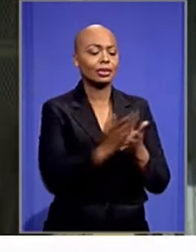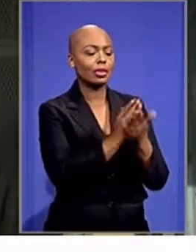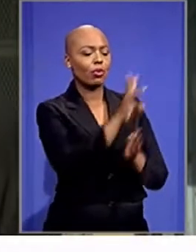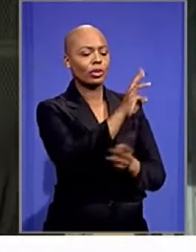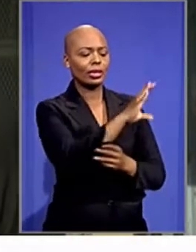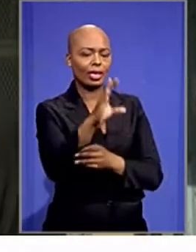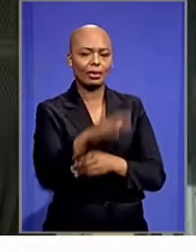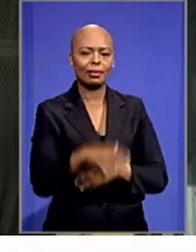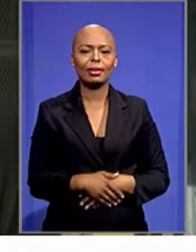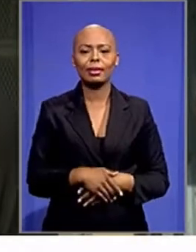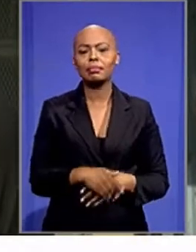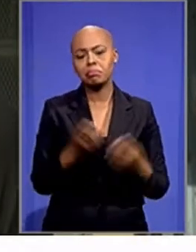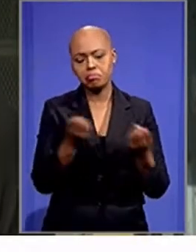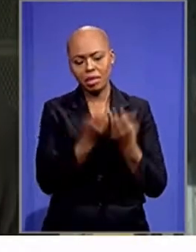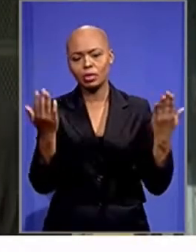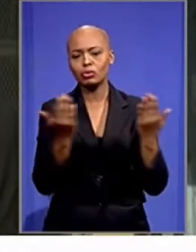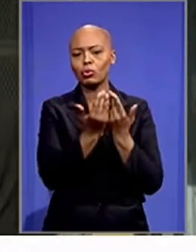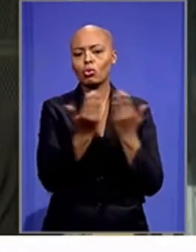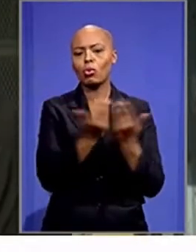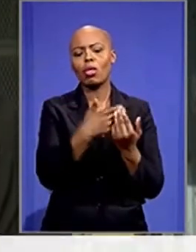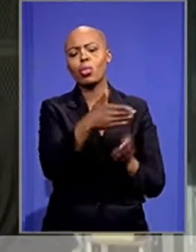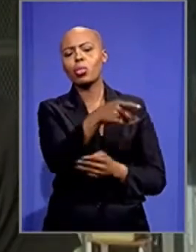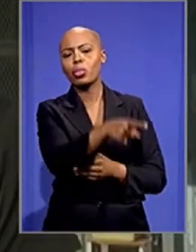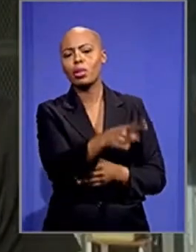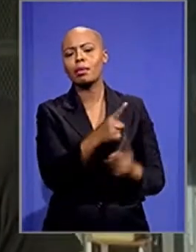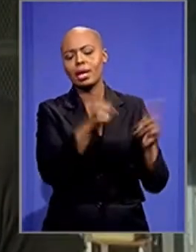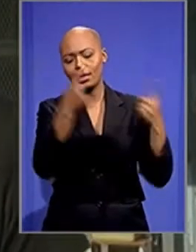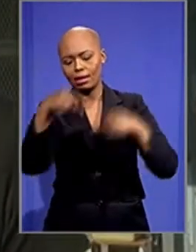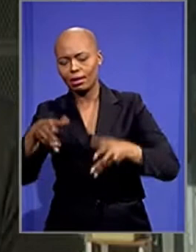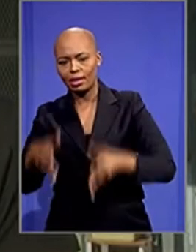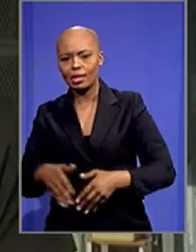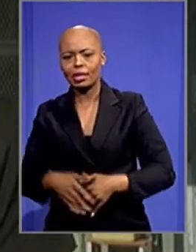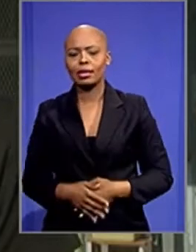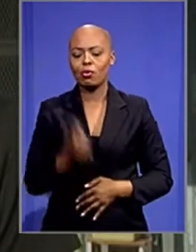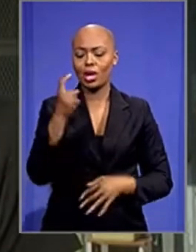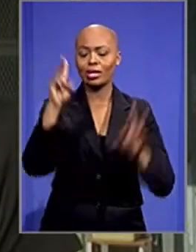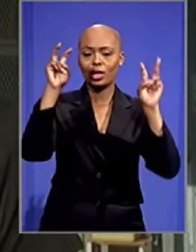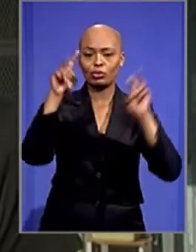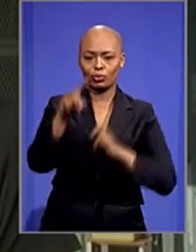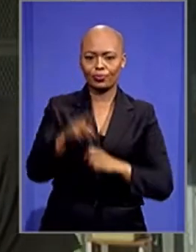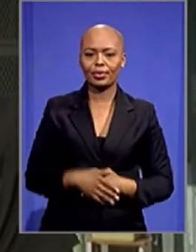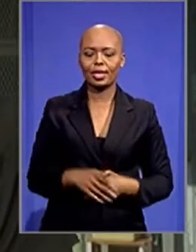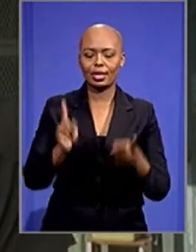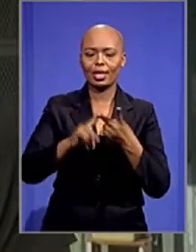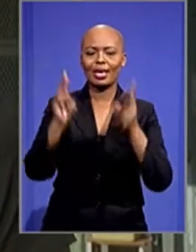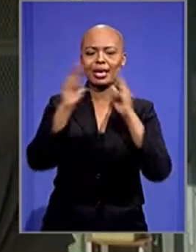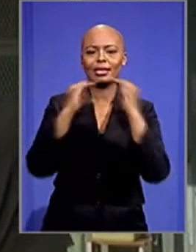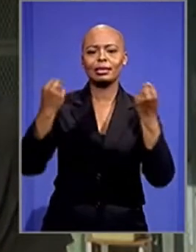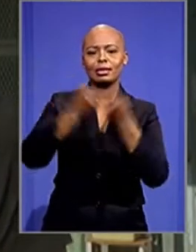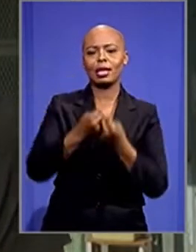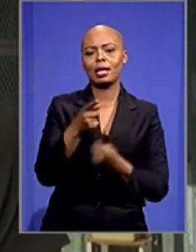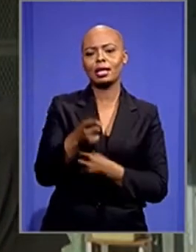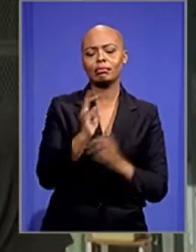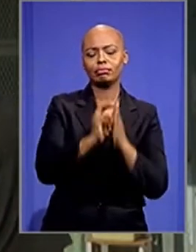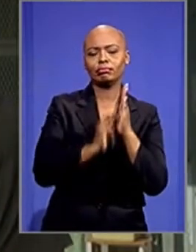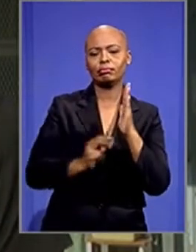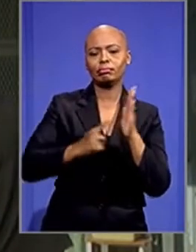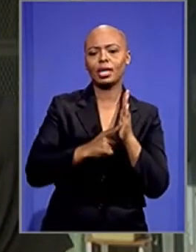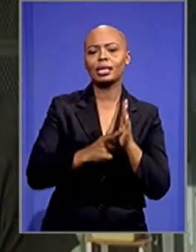Cape, even though many schools there are very, very empty. So that's one of the issues. Then there's also national norms and standards for infrastructure, which have